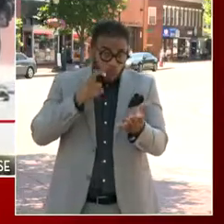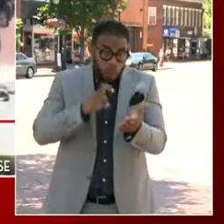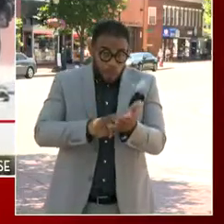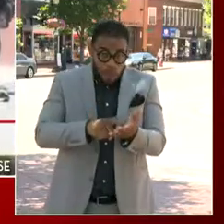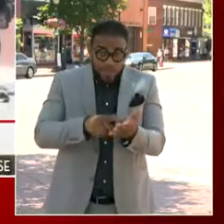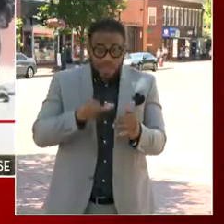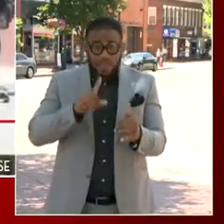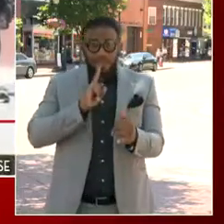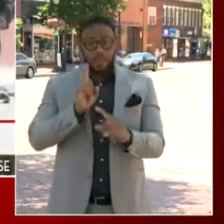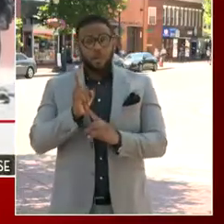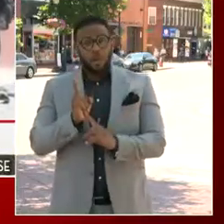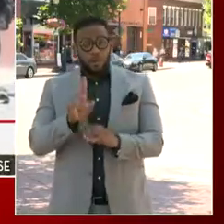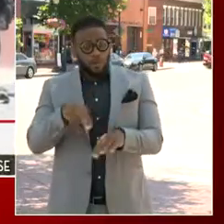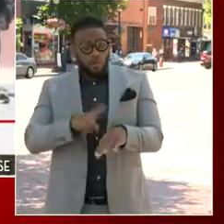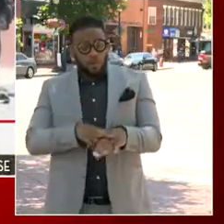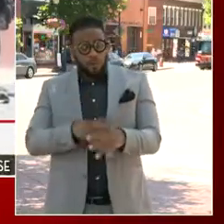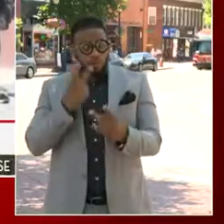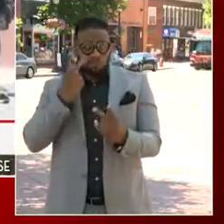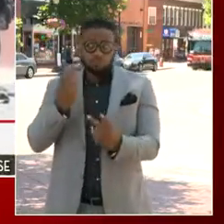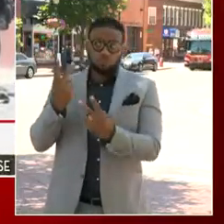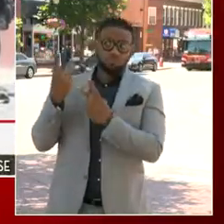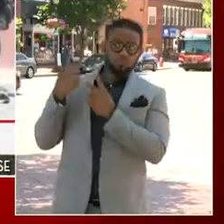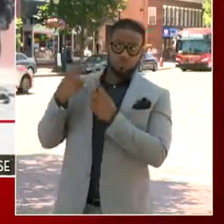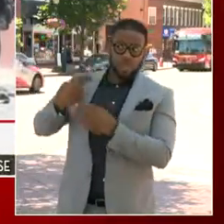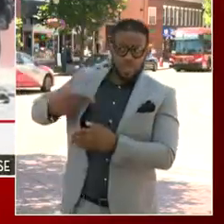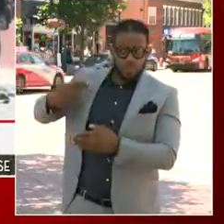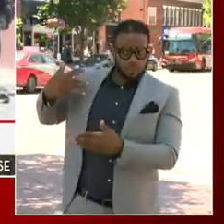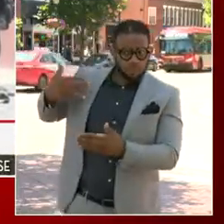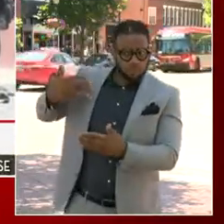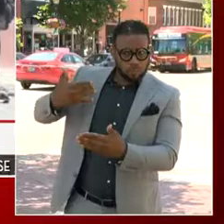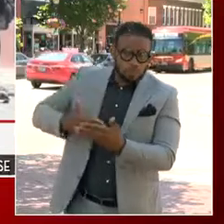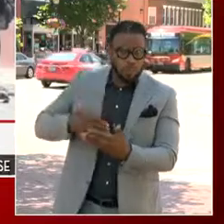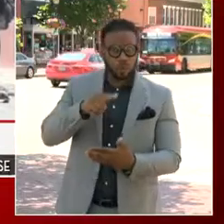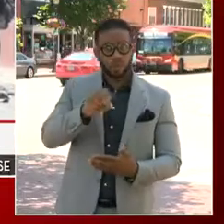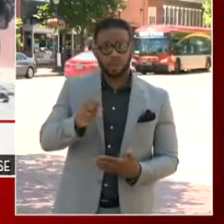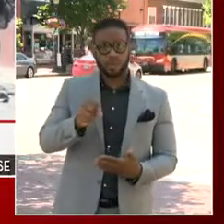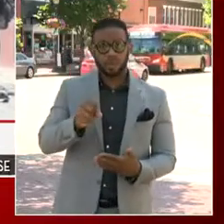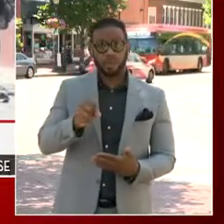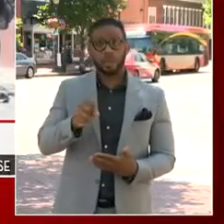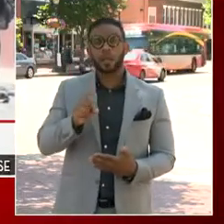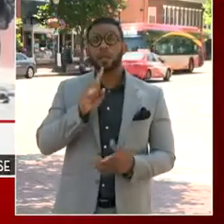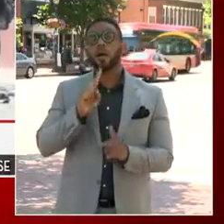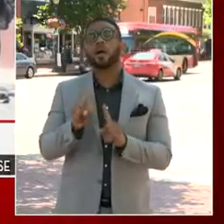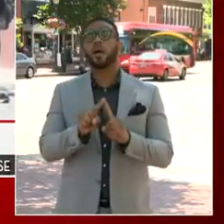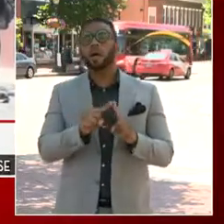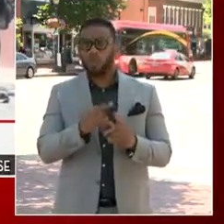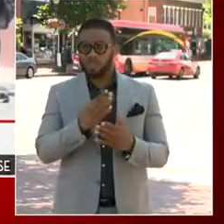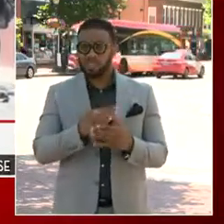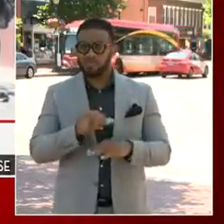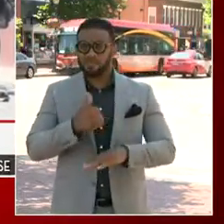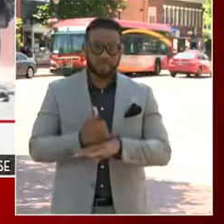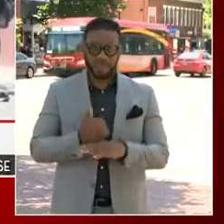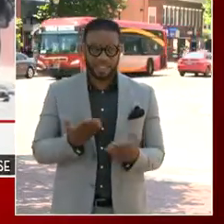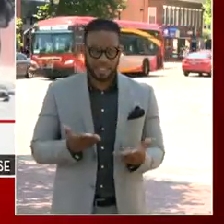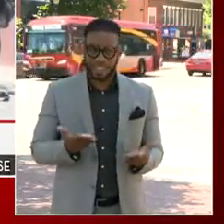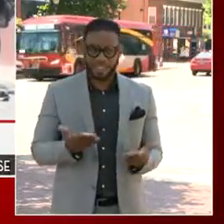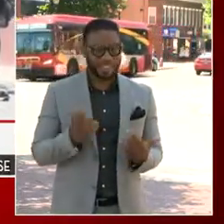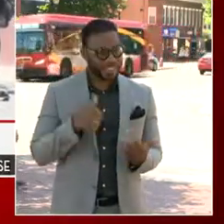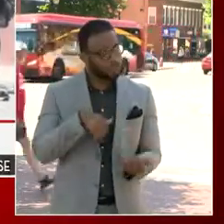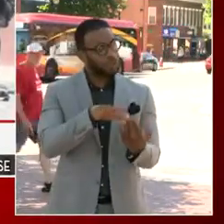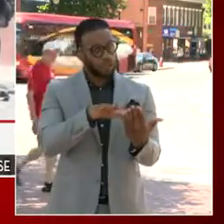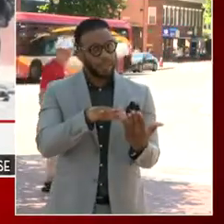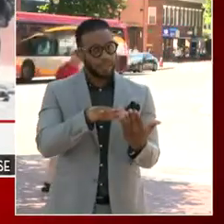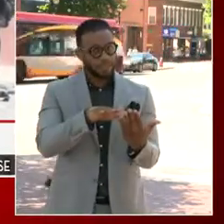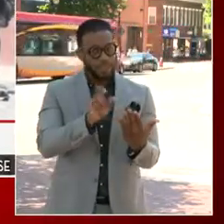recognize that this is a moment to reflect on the history of the United States, there are also some concrete things that need